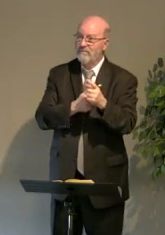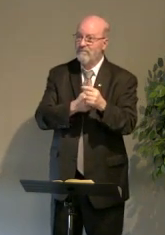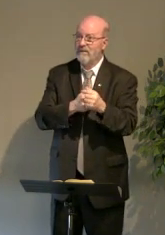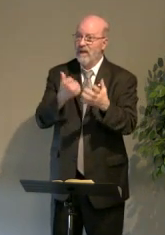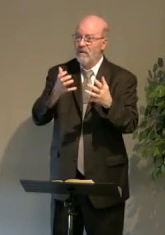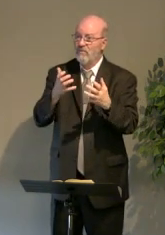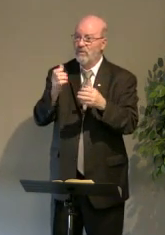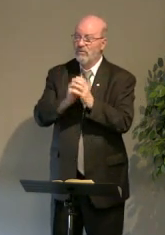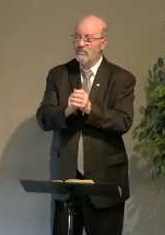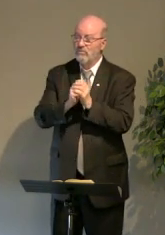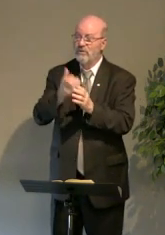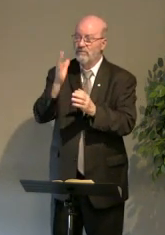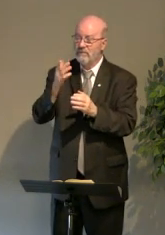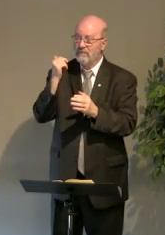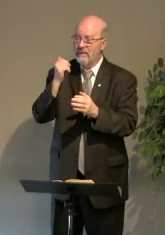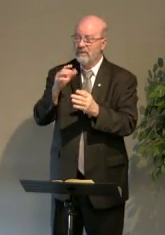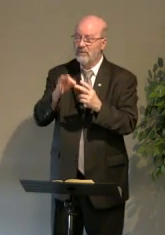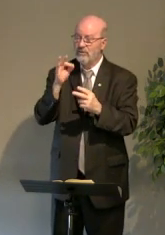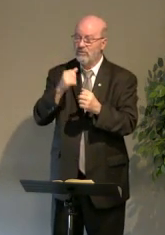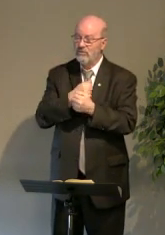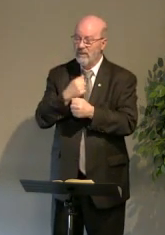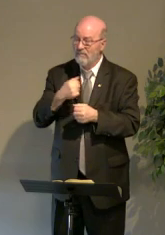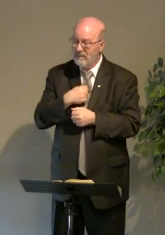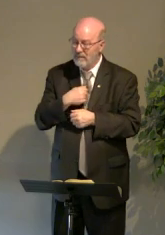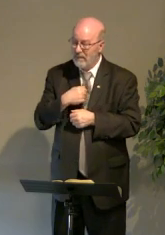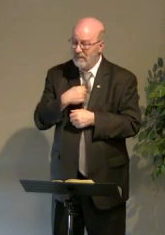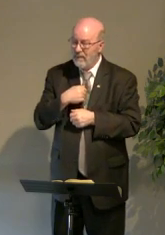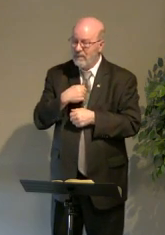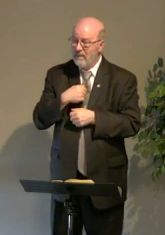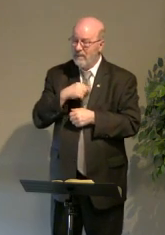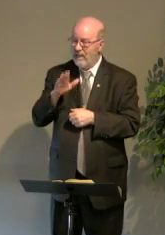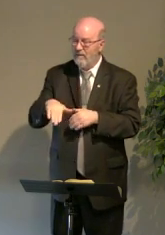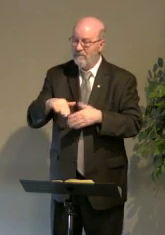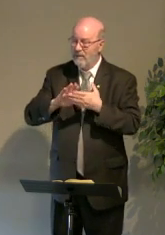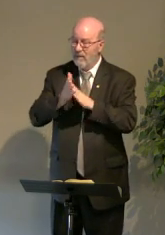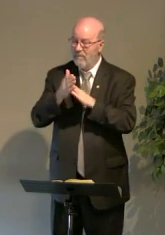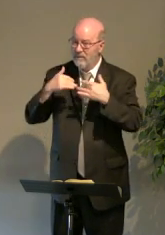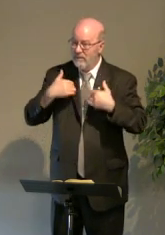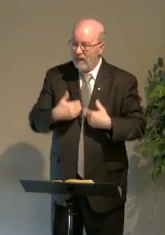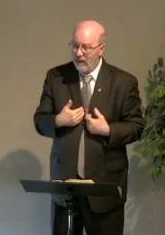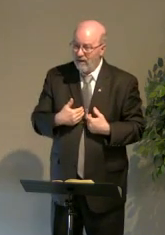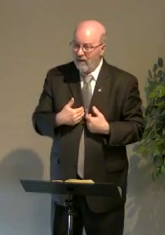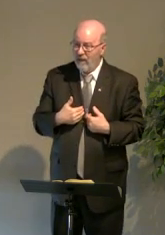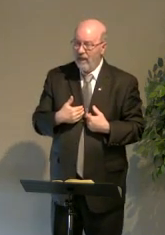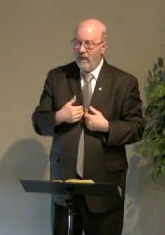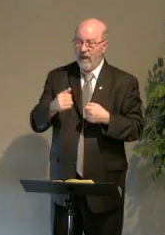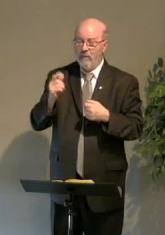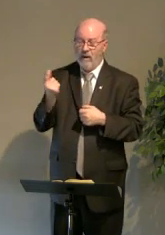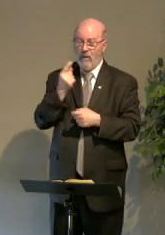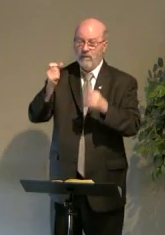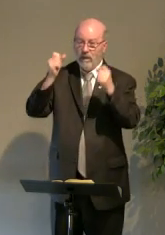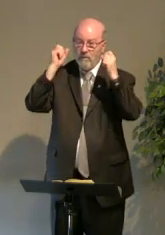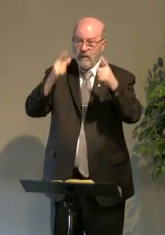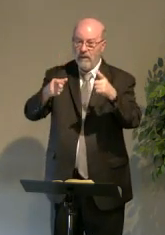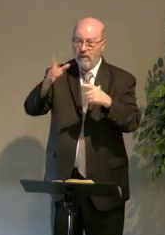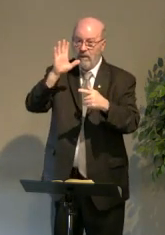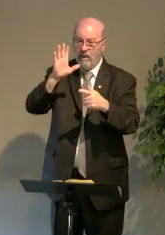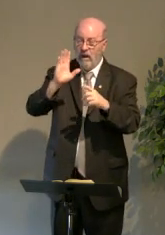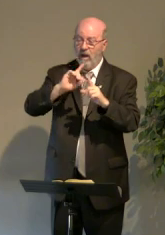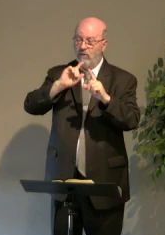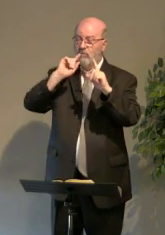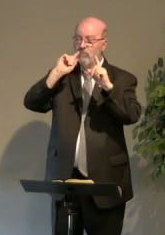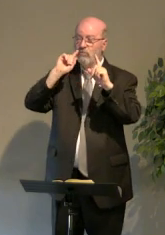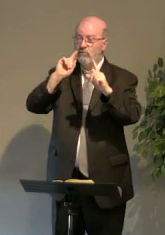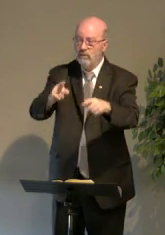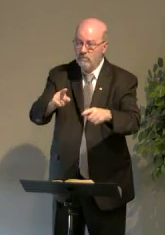and I want to worship him because he chose to love me. And I never tire and I never cease to be amazed of God's response